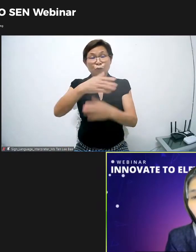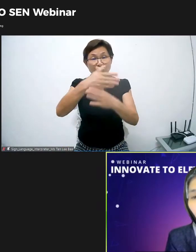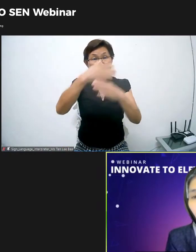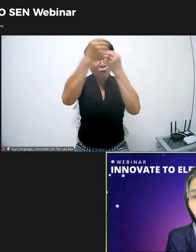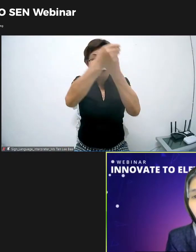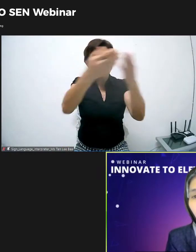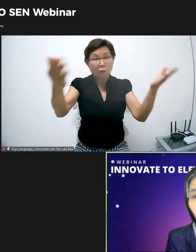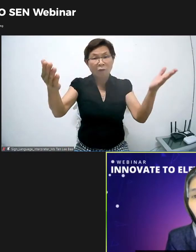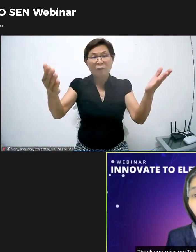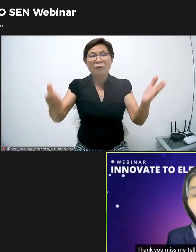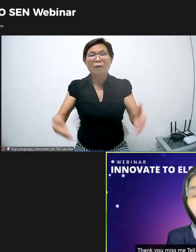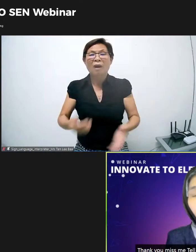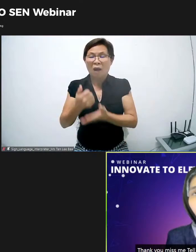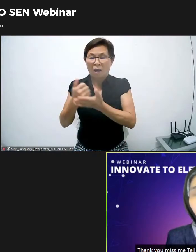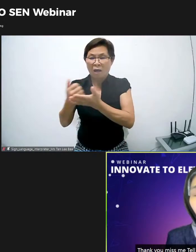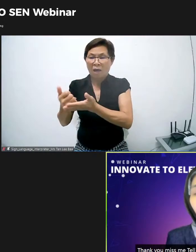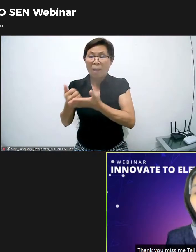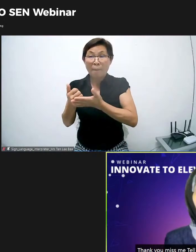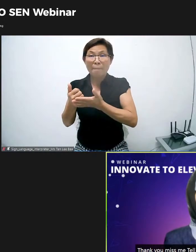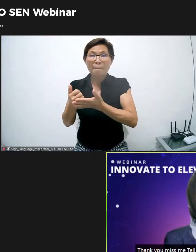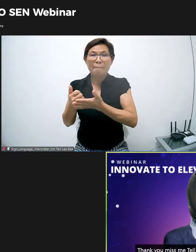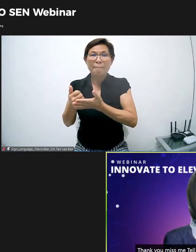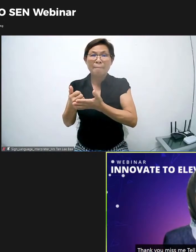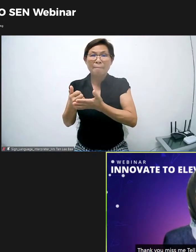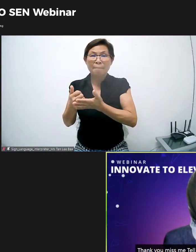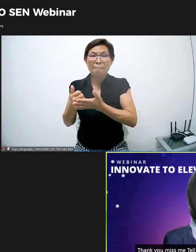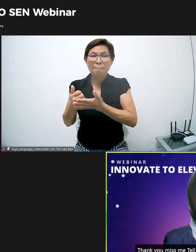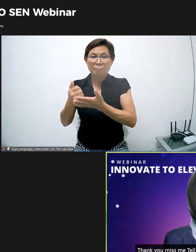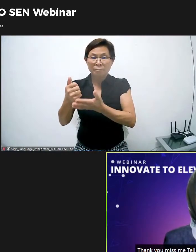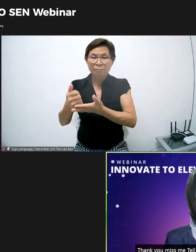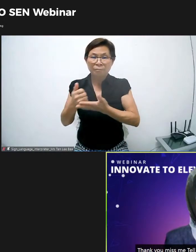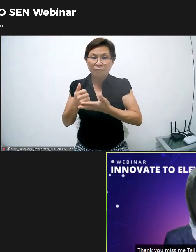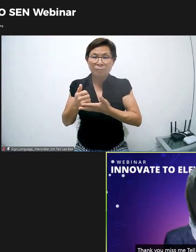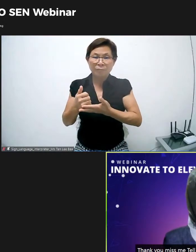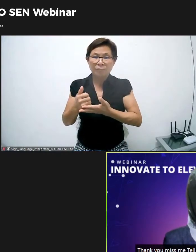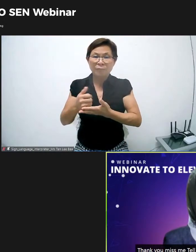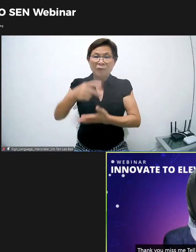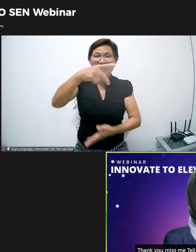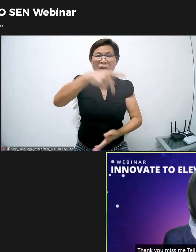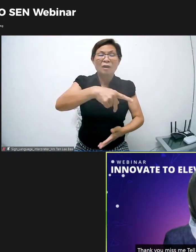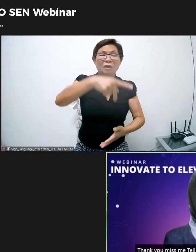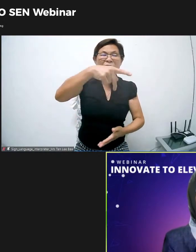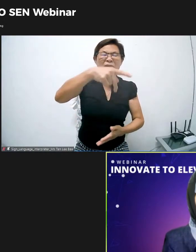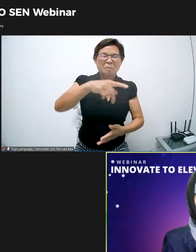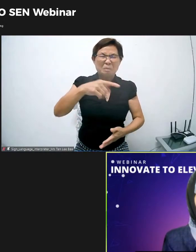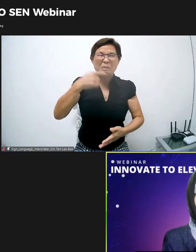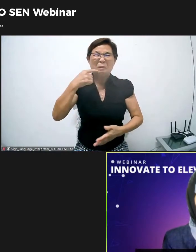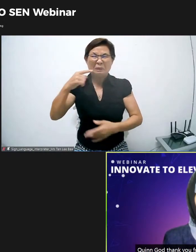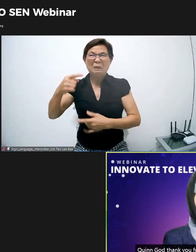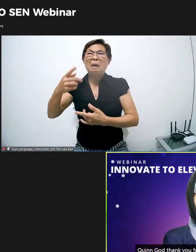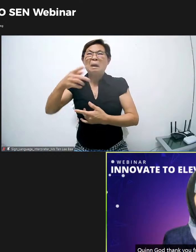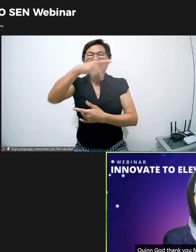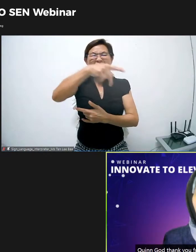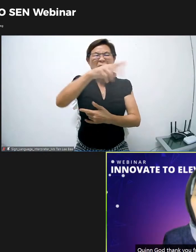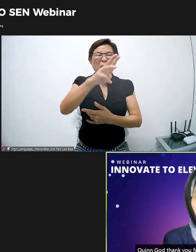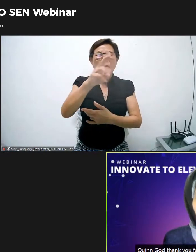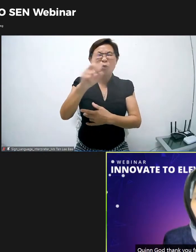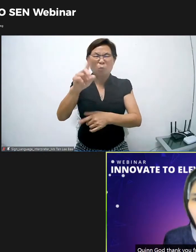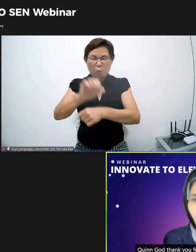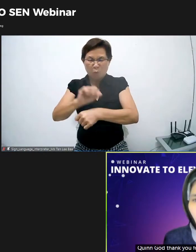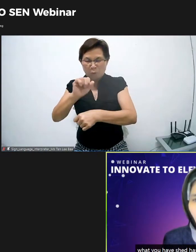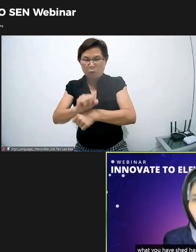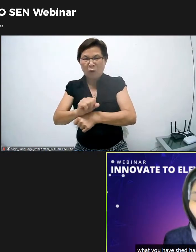has helped us dispel the myth on PWD in workspace, namely on workers